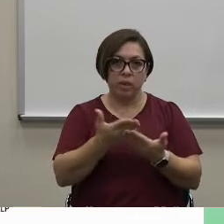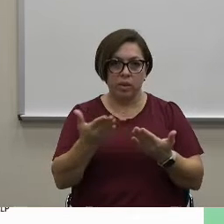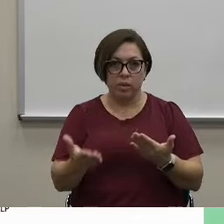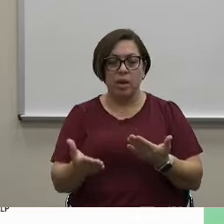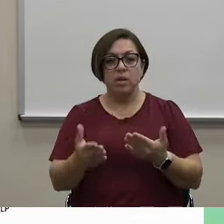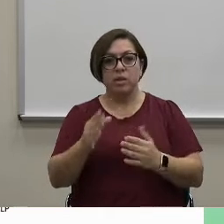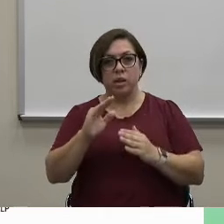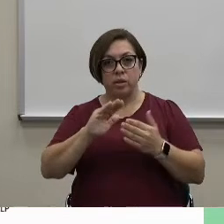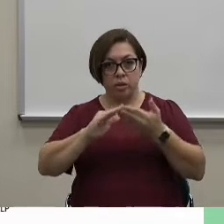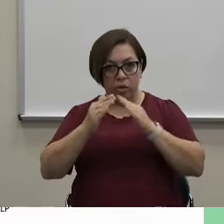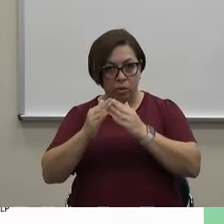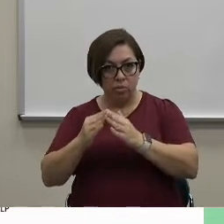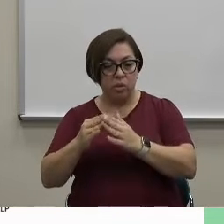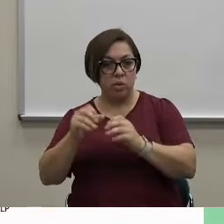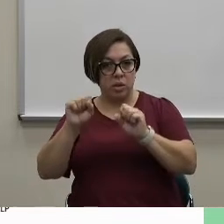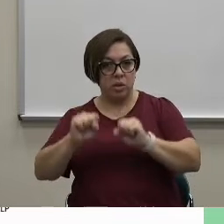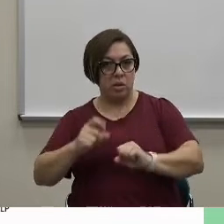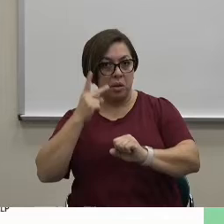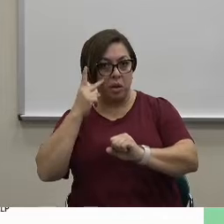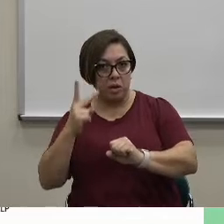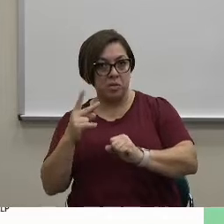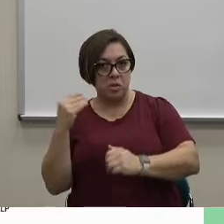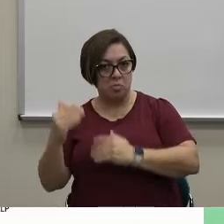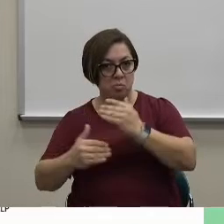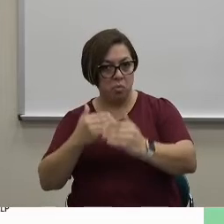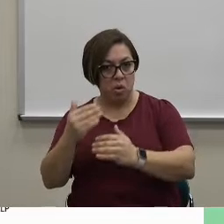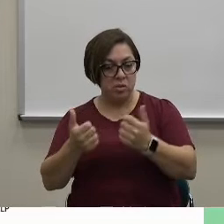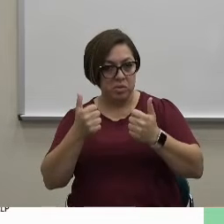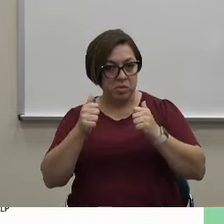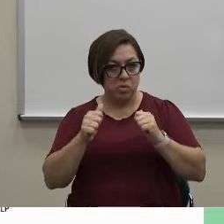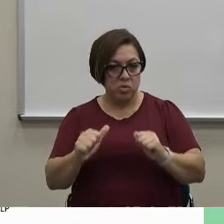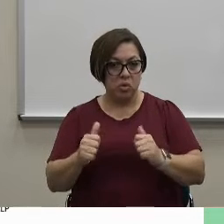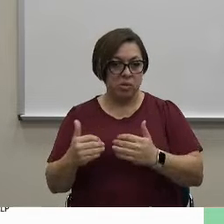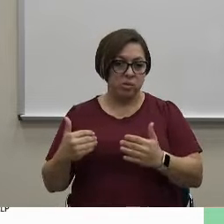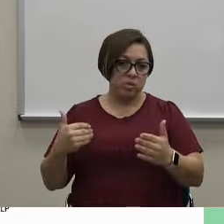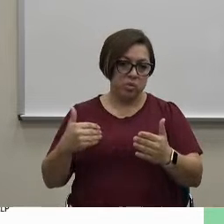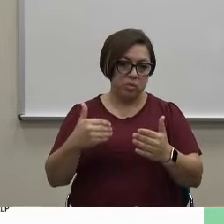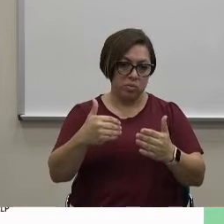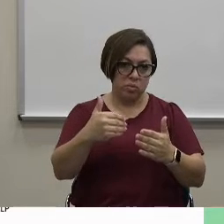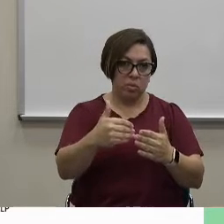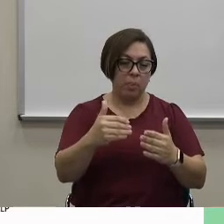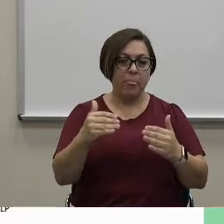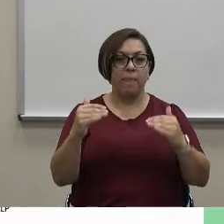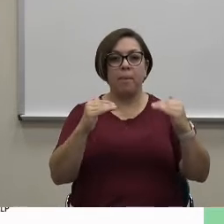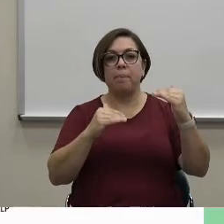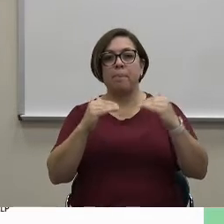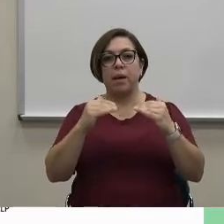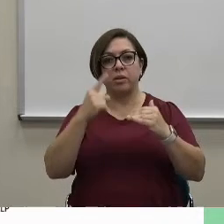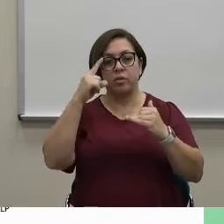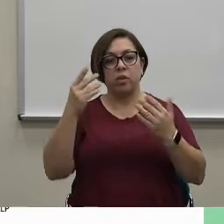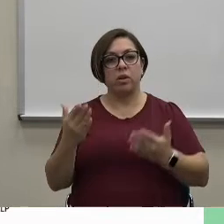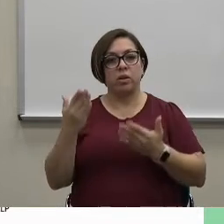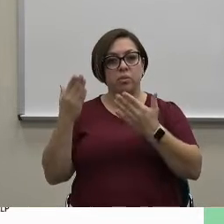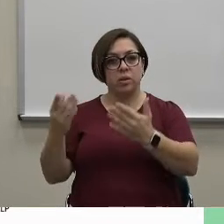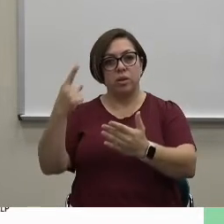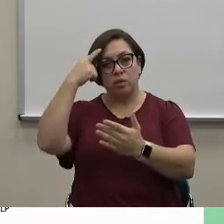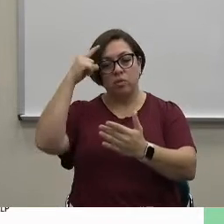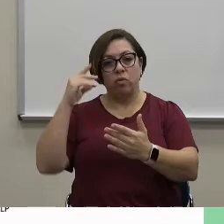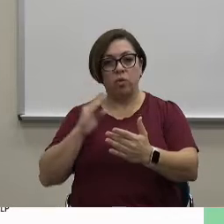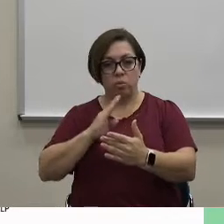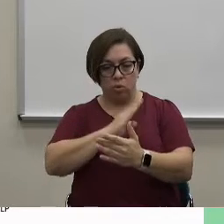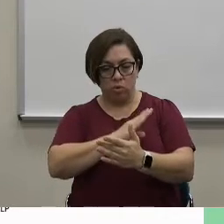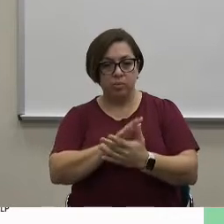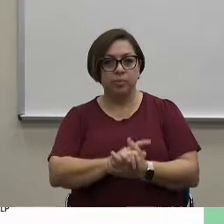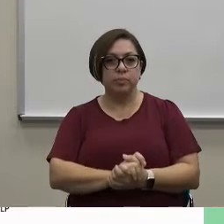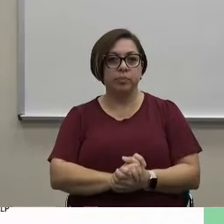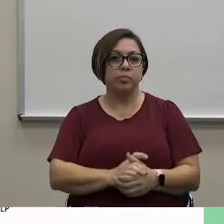through its process and has been discussing as it tries to arrive at a balanced map to make a recommendation for the board. And the